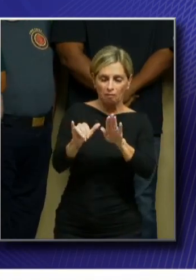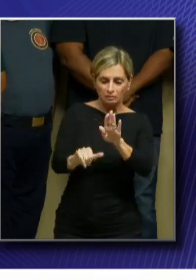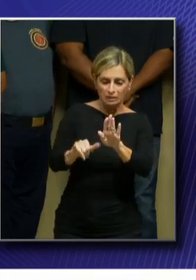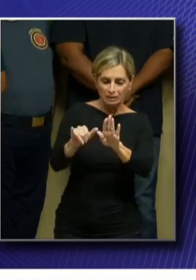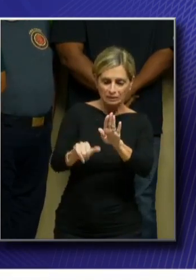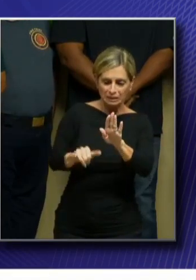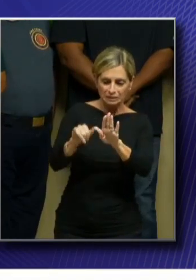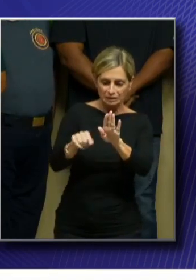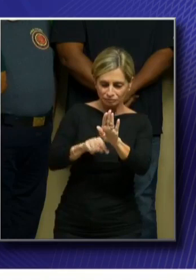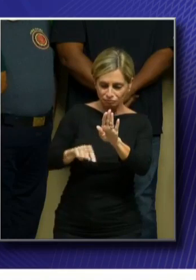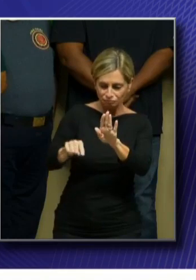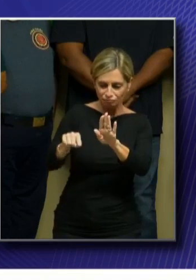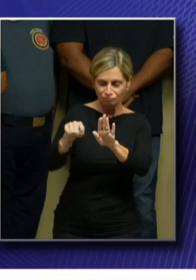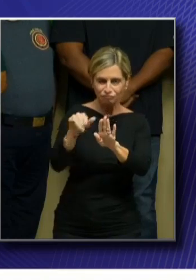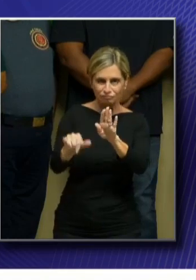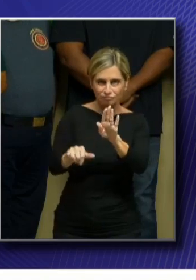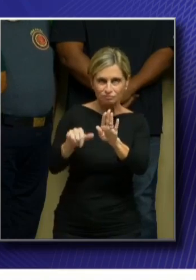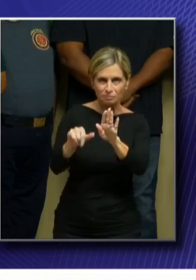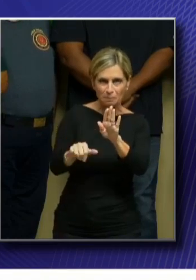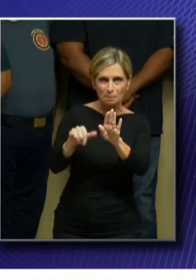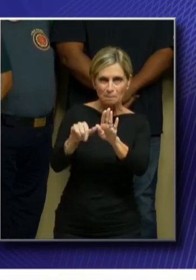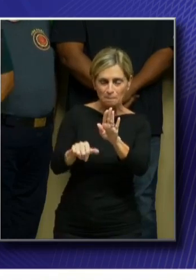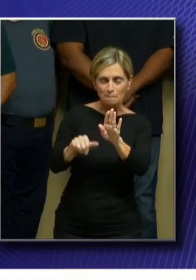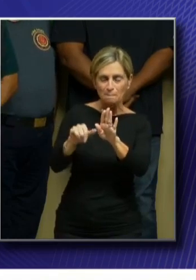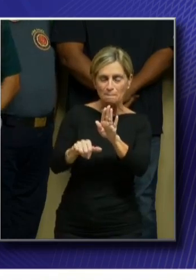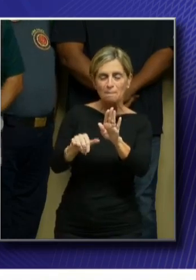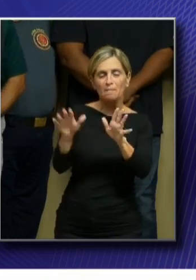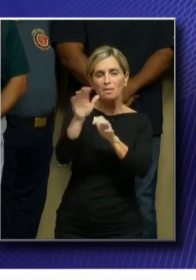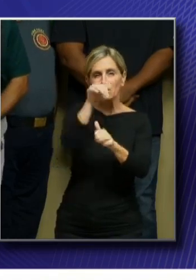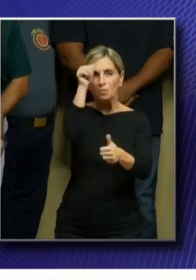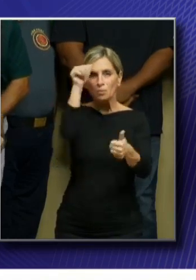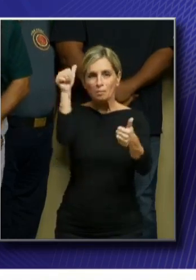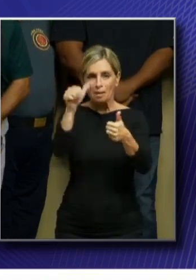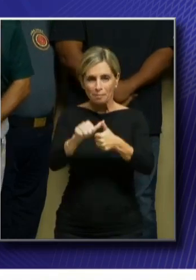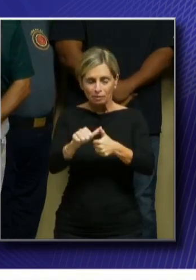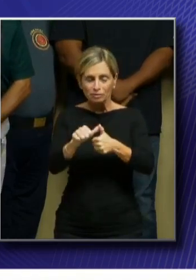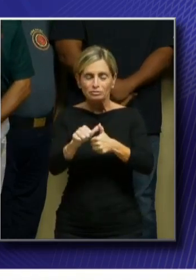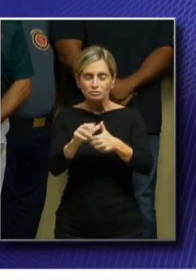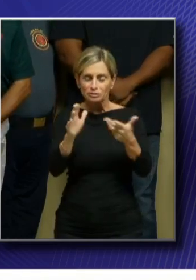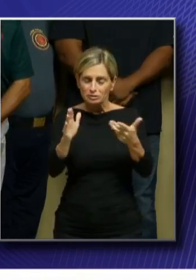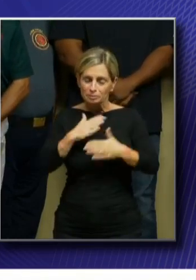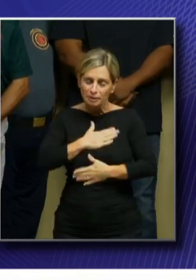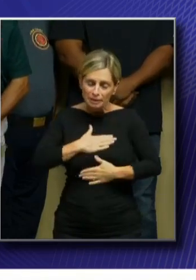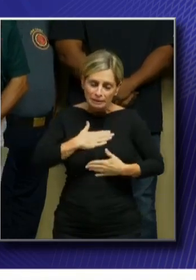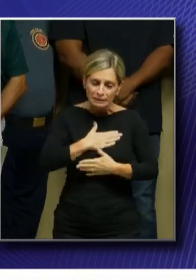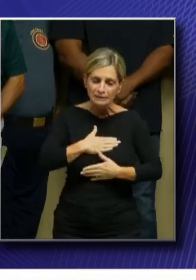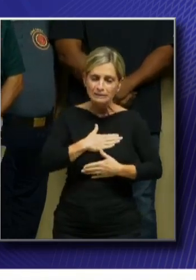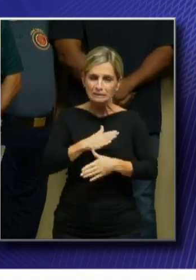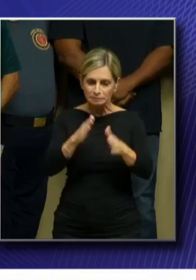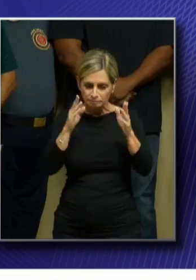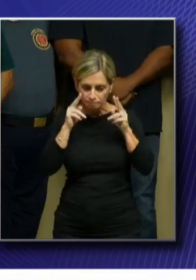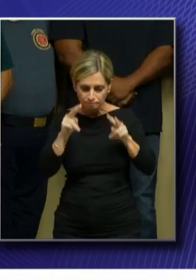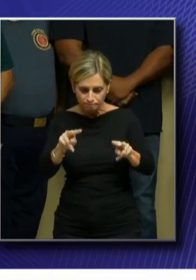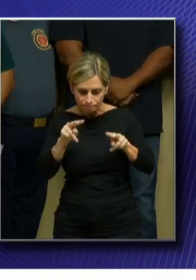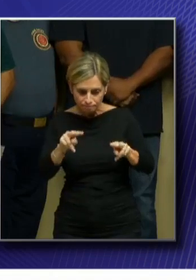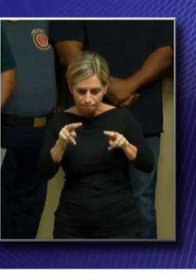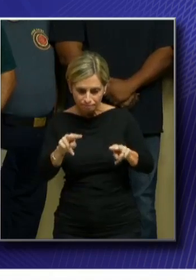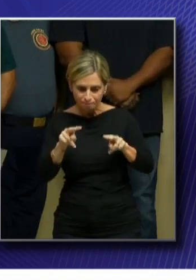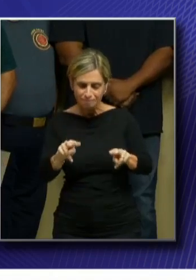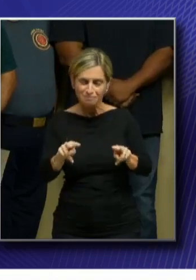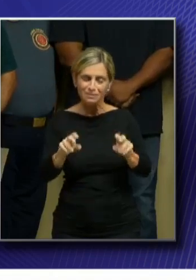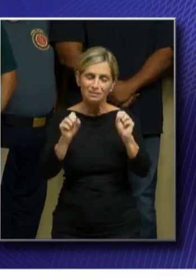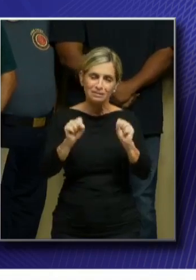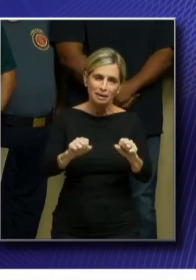of time. So again, remember that this is a marathon, not a sprint. And so there can be hurricane fatigue and